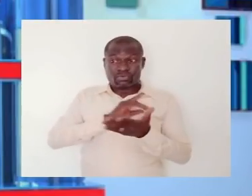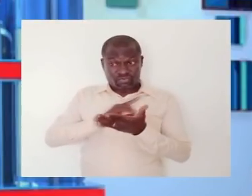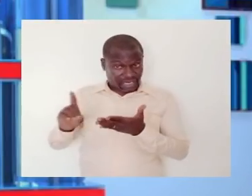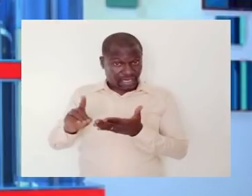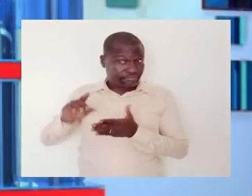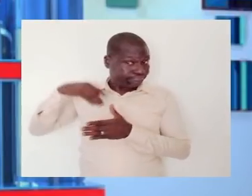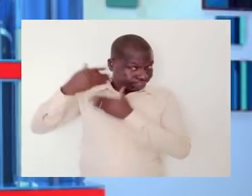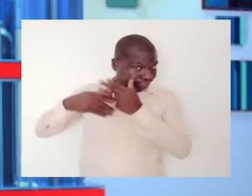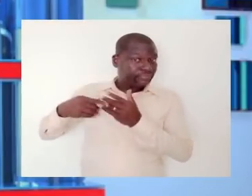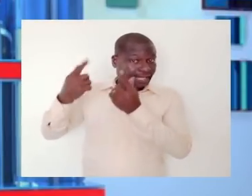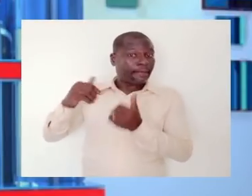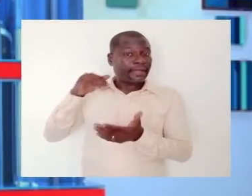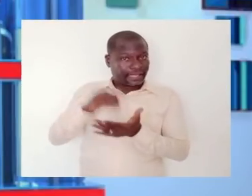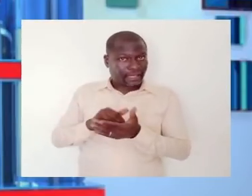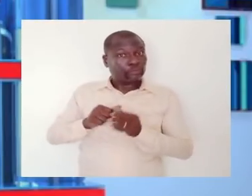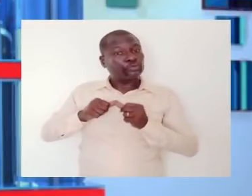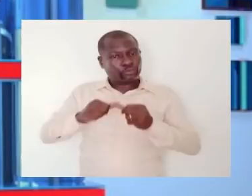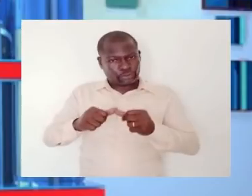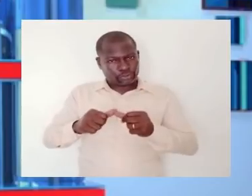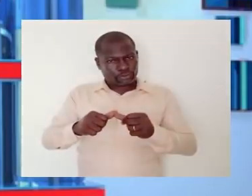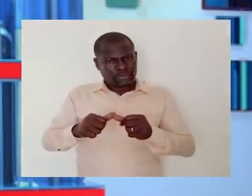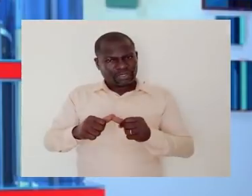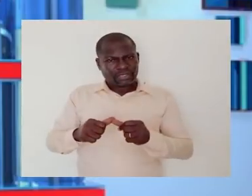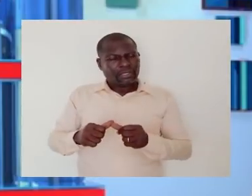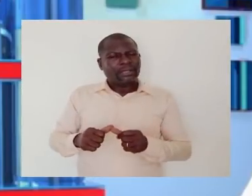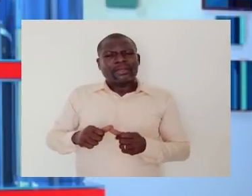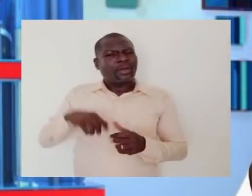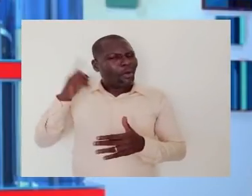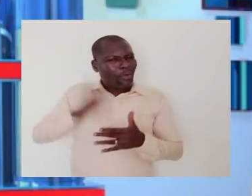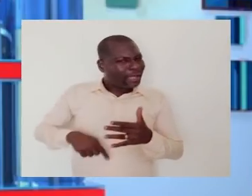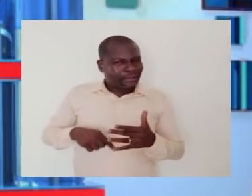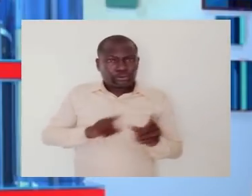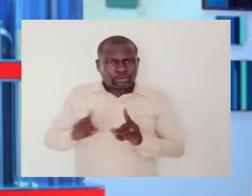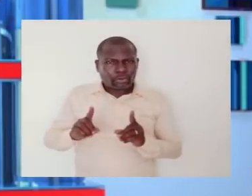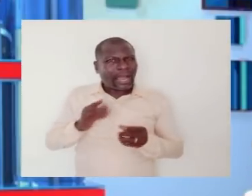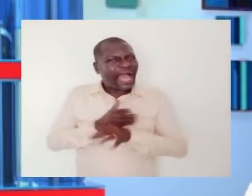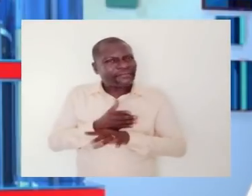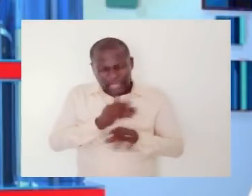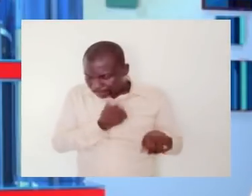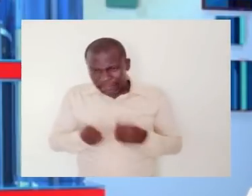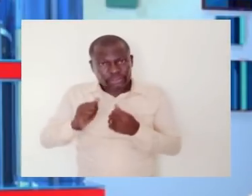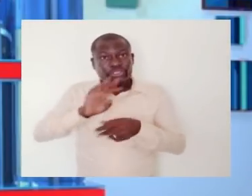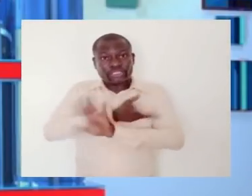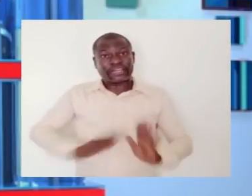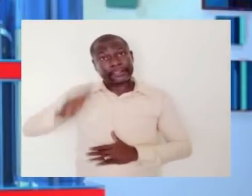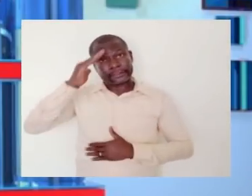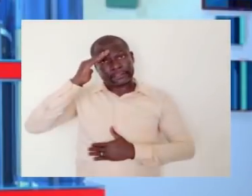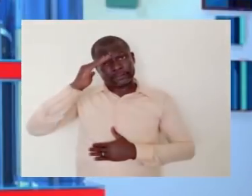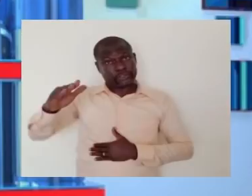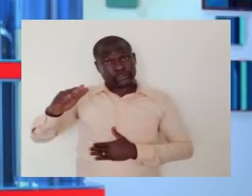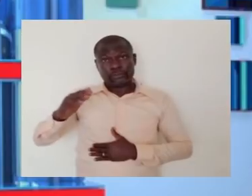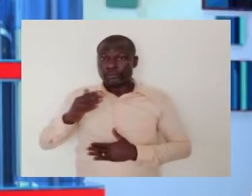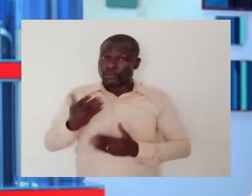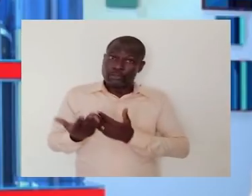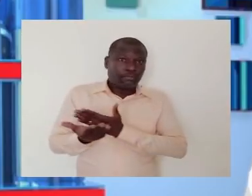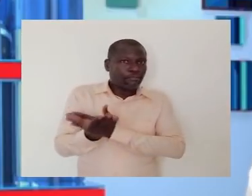me ba won chebi o ni atoa so me bo asu a adia ne twa se mi hunu o yakopon enshra. The churches of Christ salute